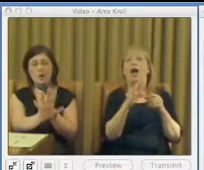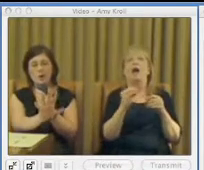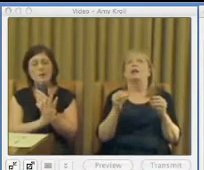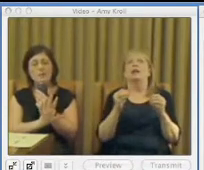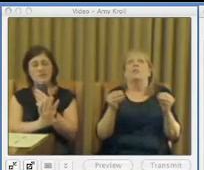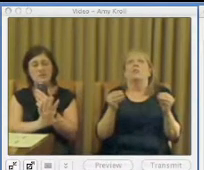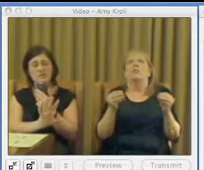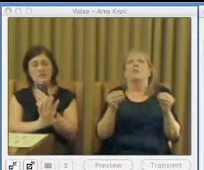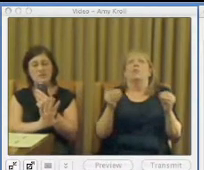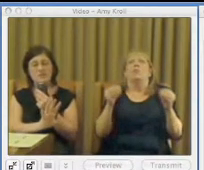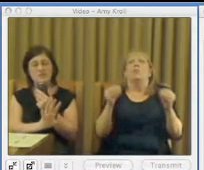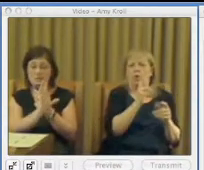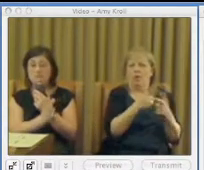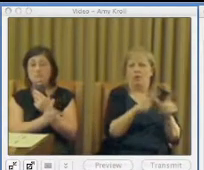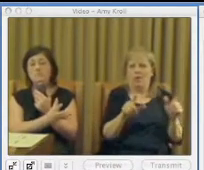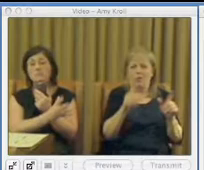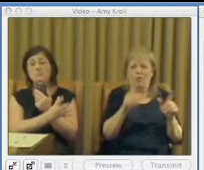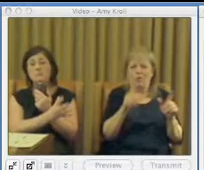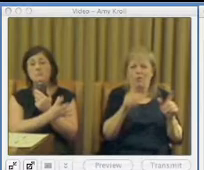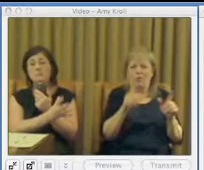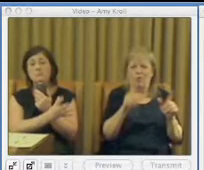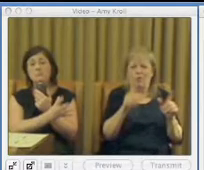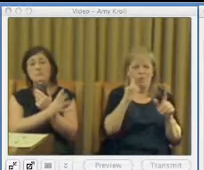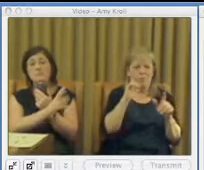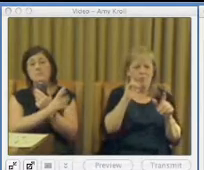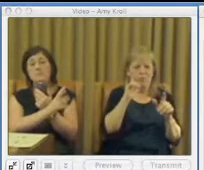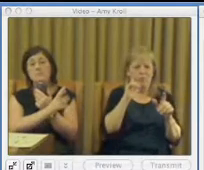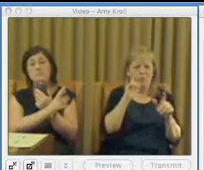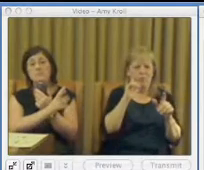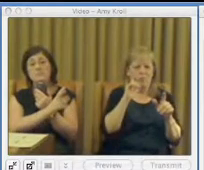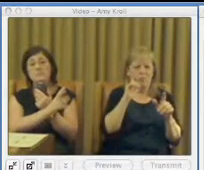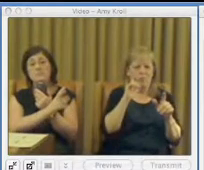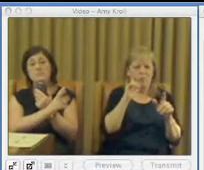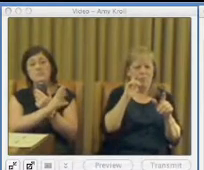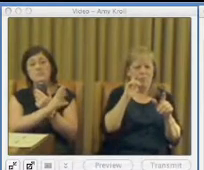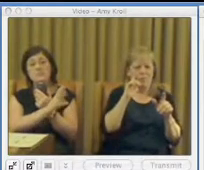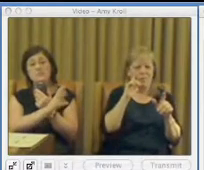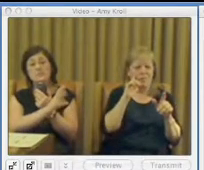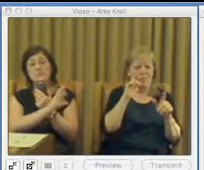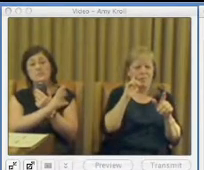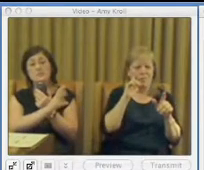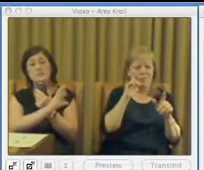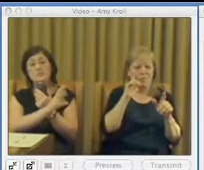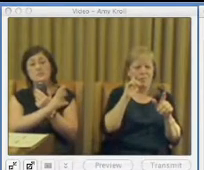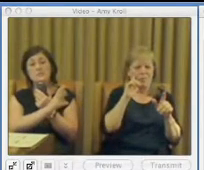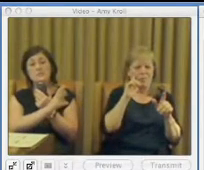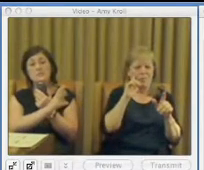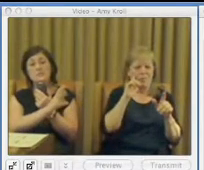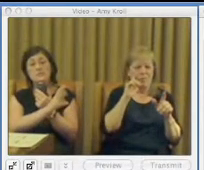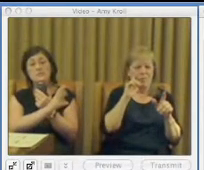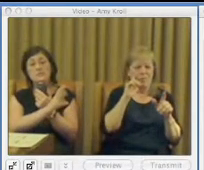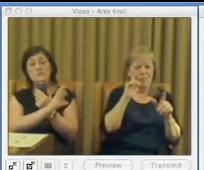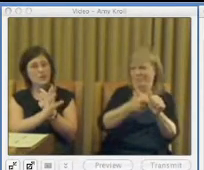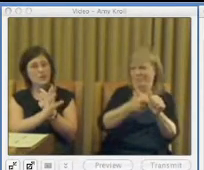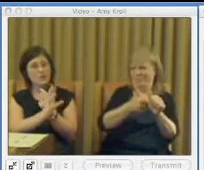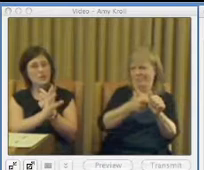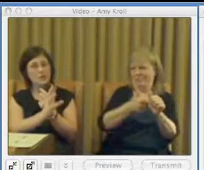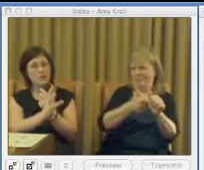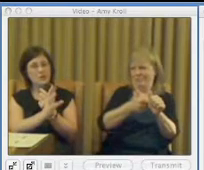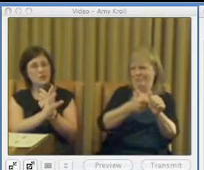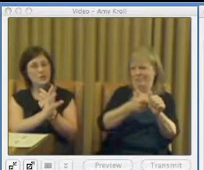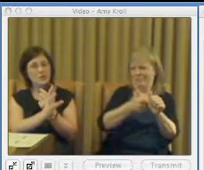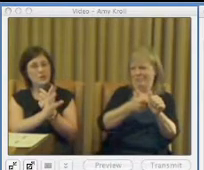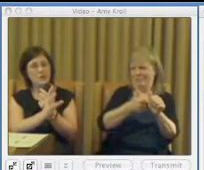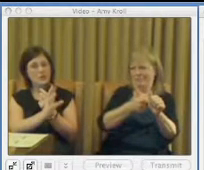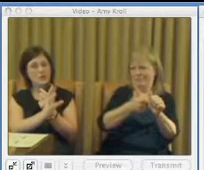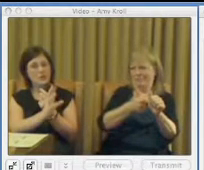particular, that conduit metaphor does still work to a point. You have less impact on the interaction